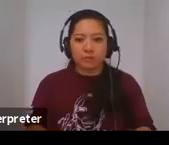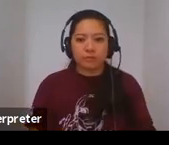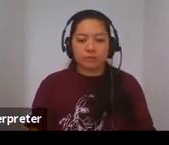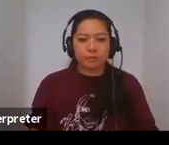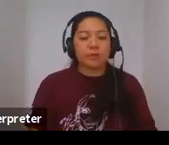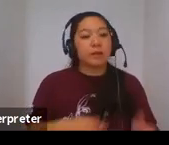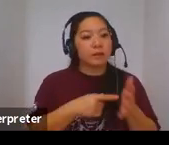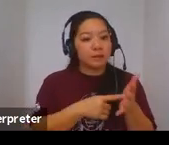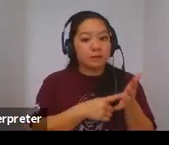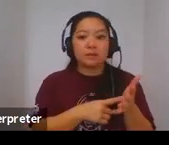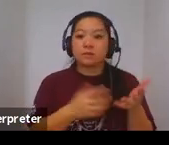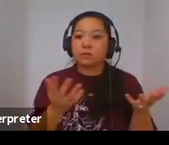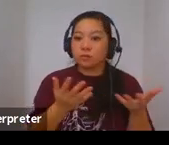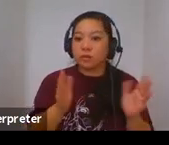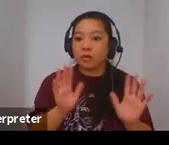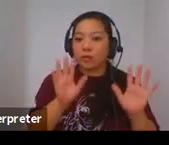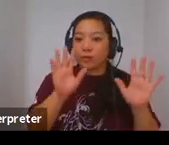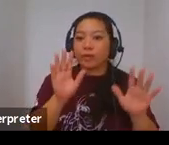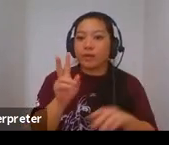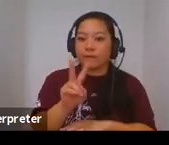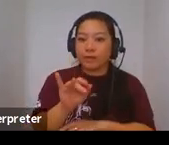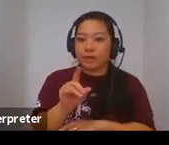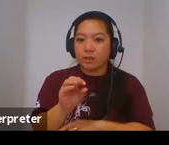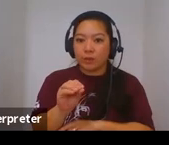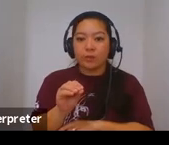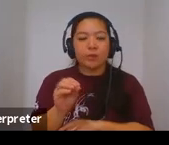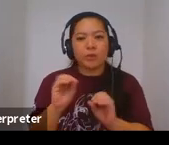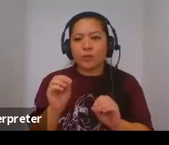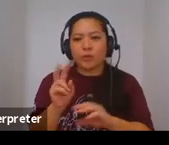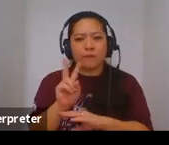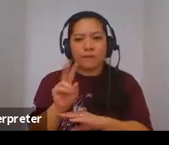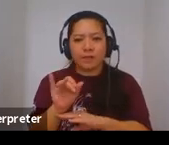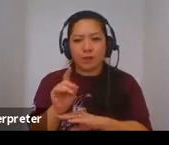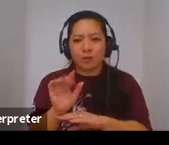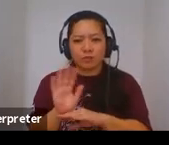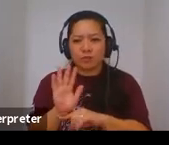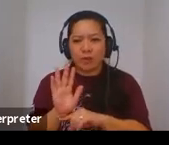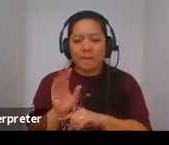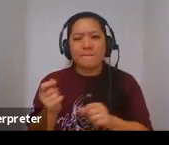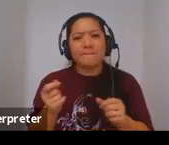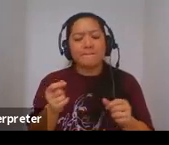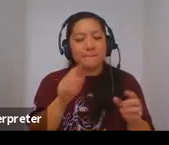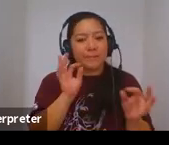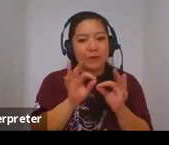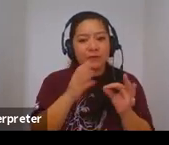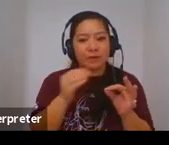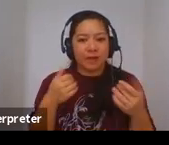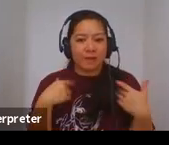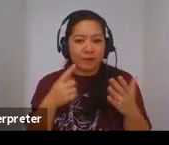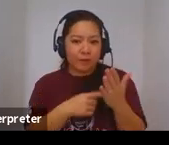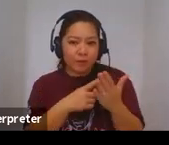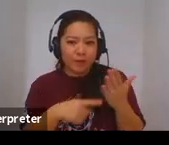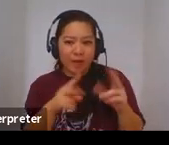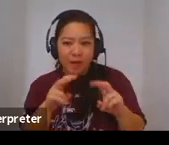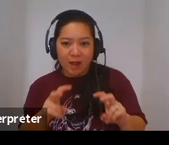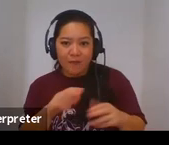This is a great video. Again, no videos are perfect, so I have my critiques and my analysis of